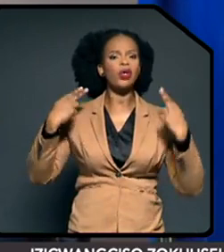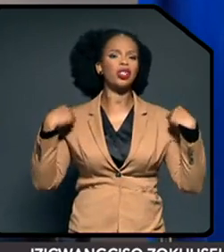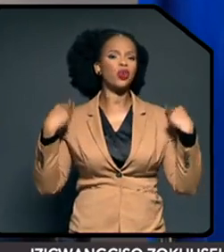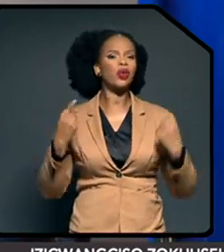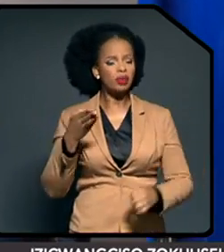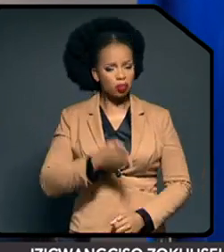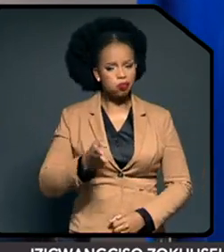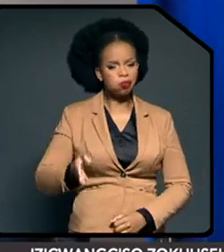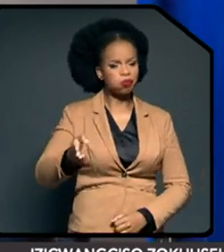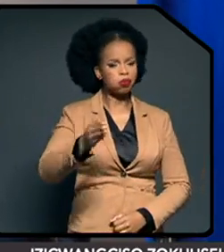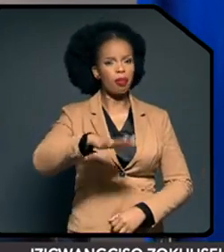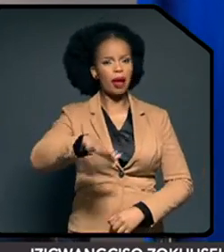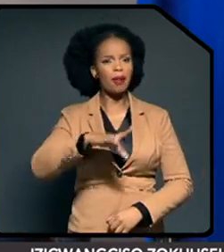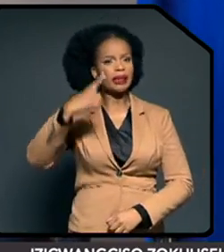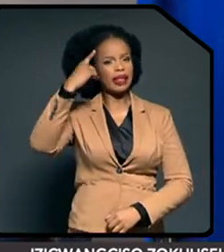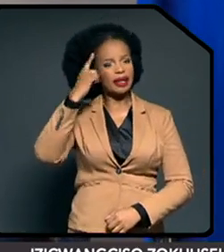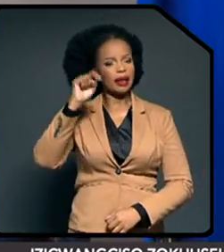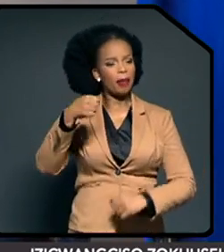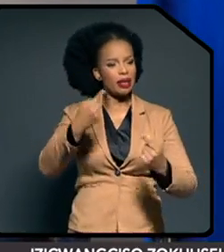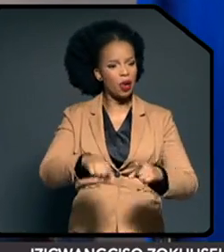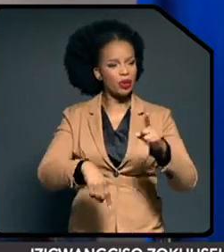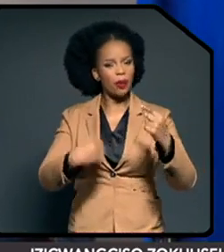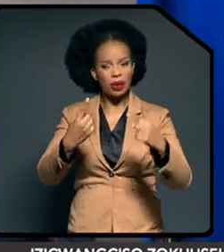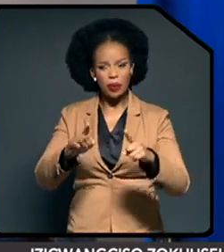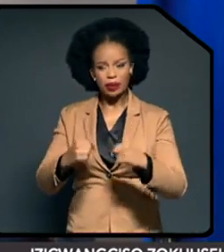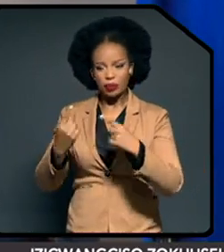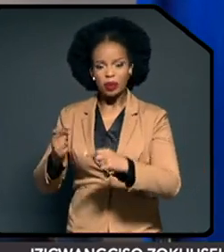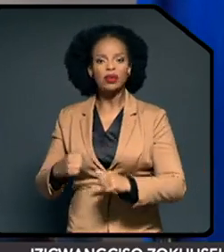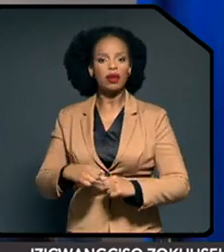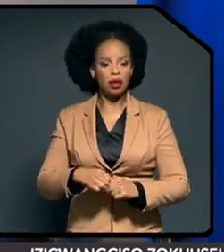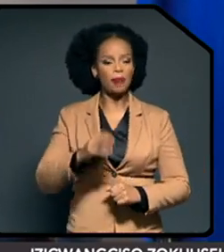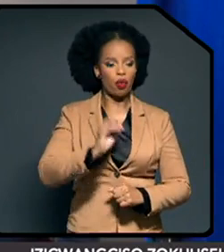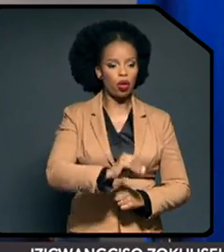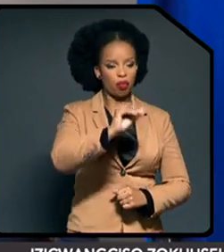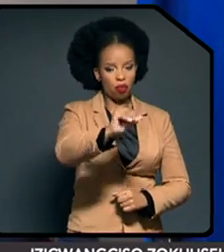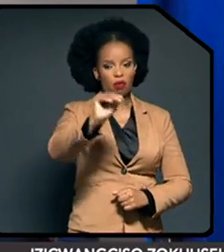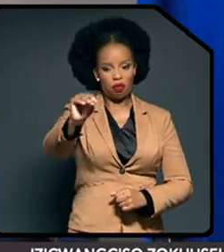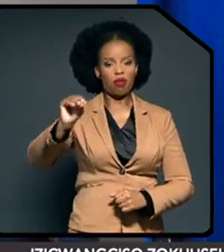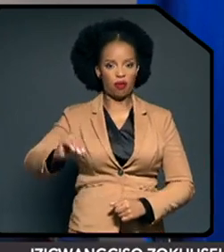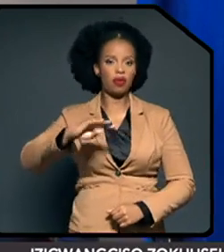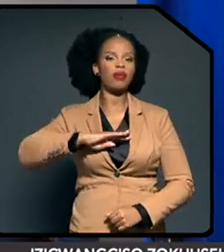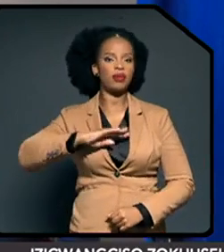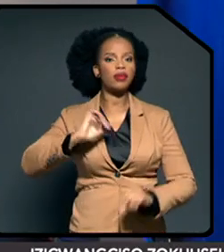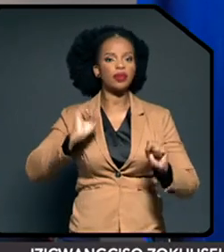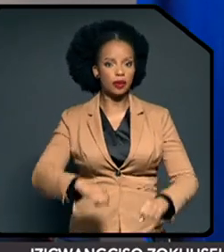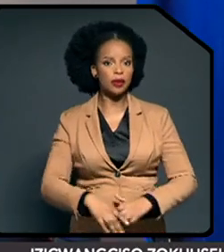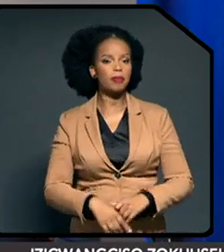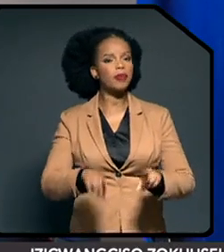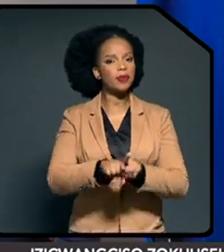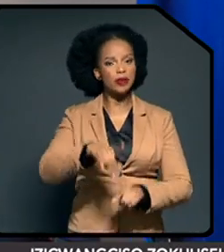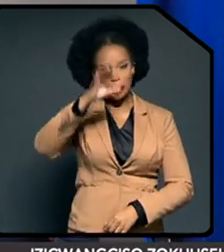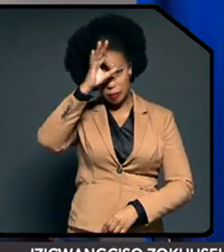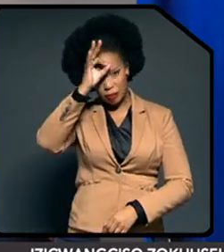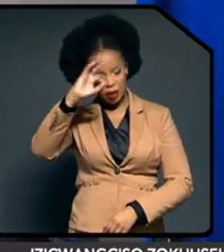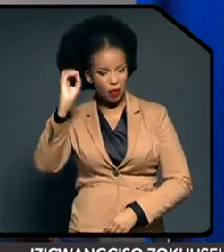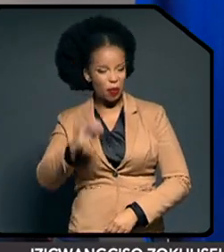strategic points that we identified as key points. Various units of the SAPS, the Metro Police, law enforcement